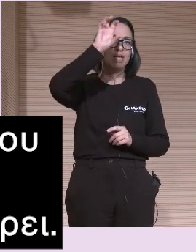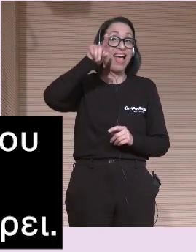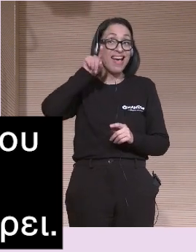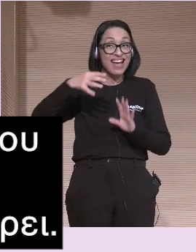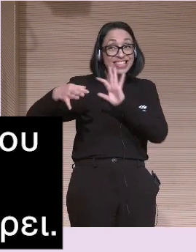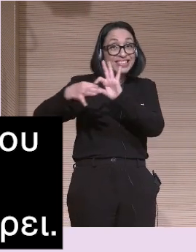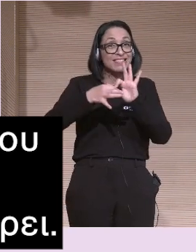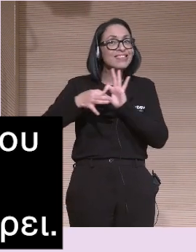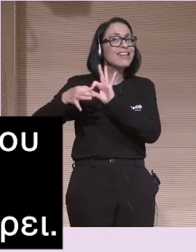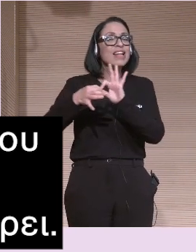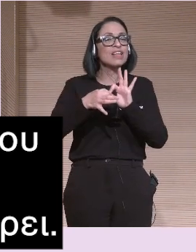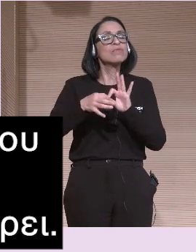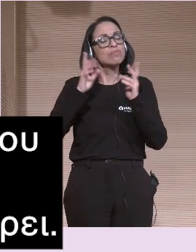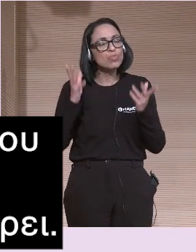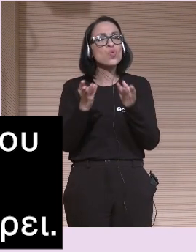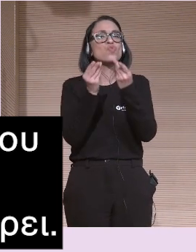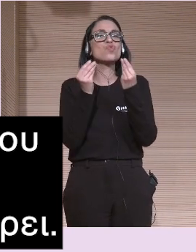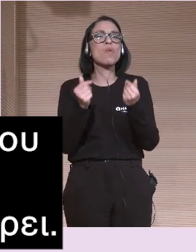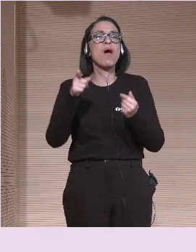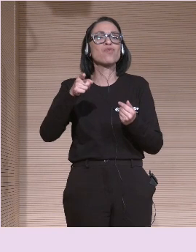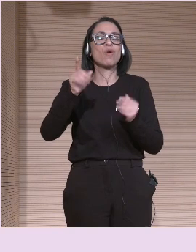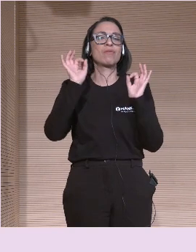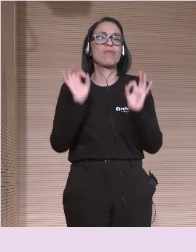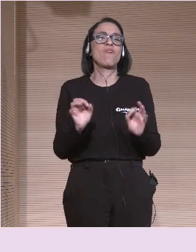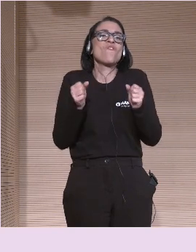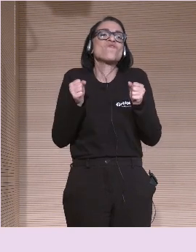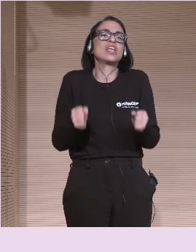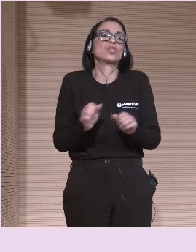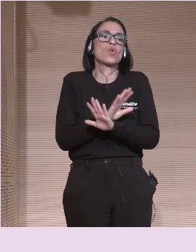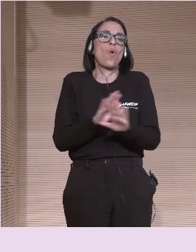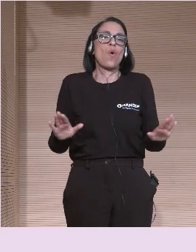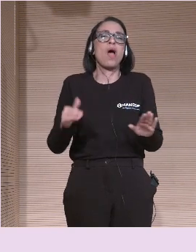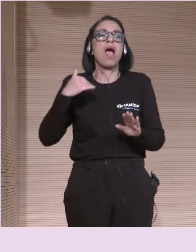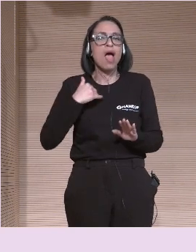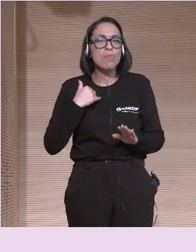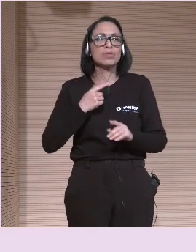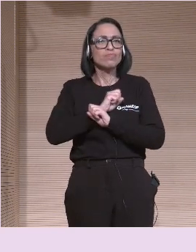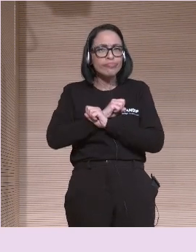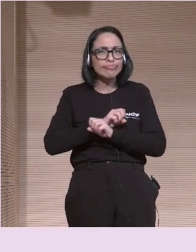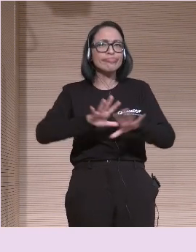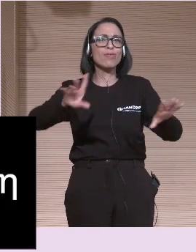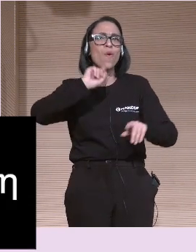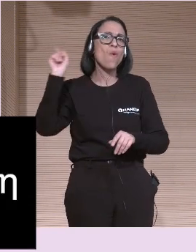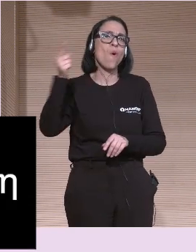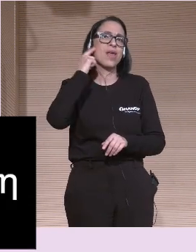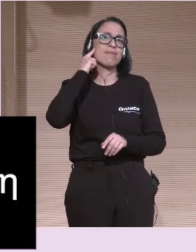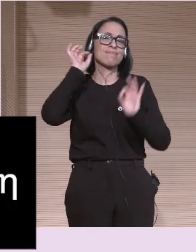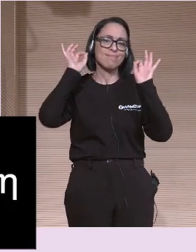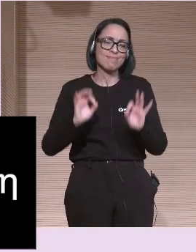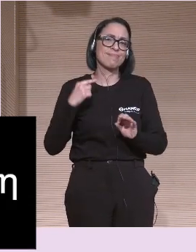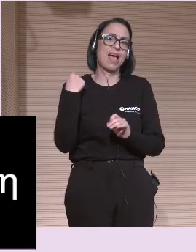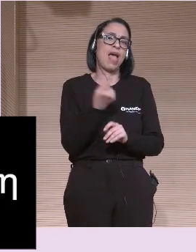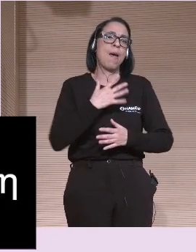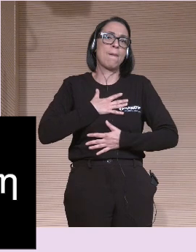our model is kind of key to what we have done. And finally, I think this is just looping back to the beginning. I think we're a purposive organisation. We are doing this because